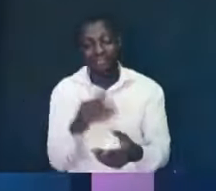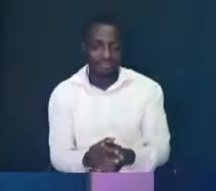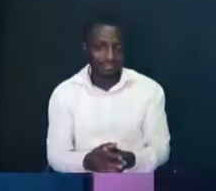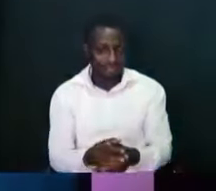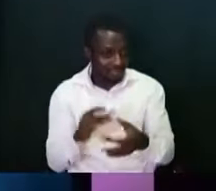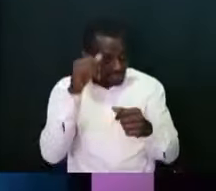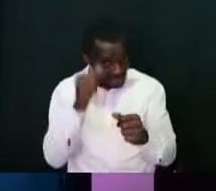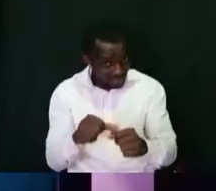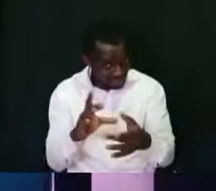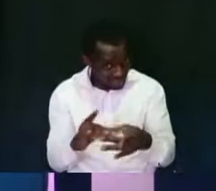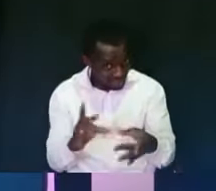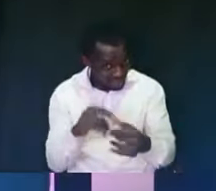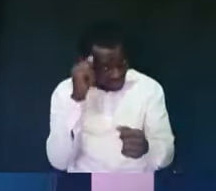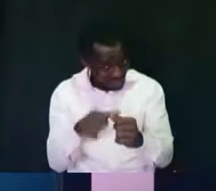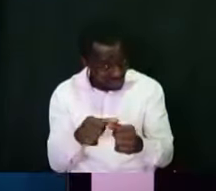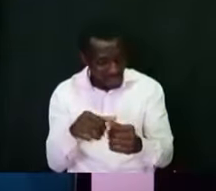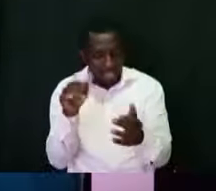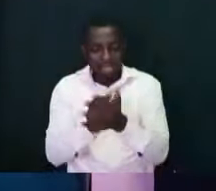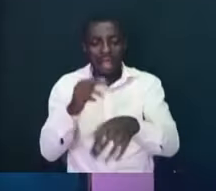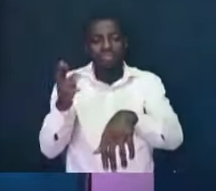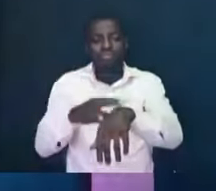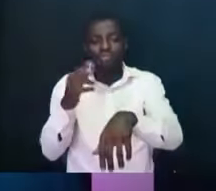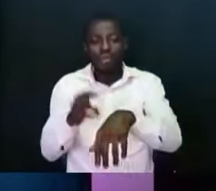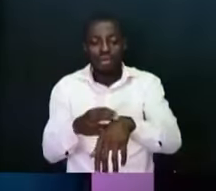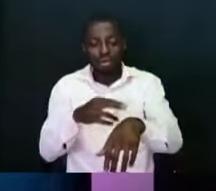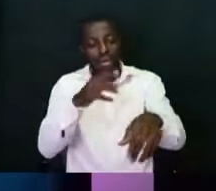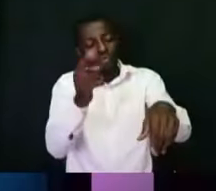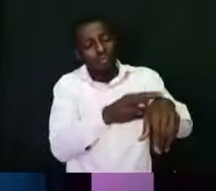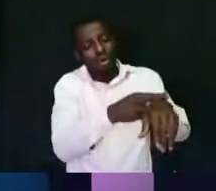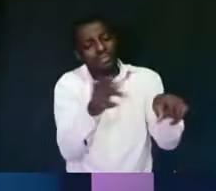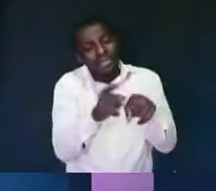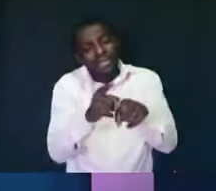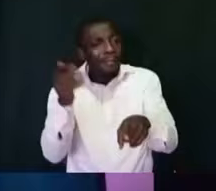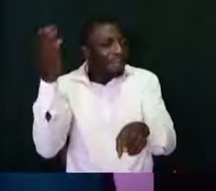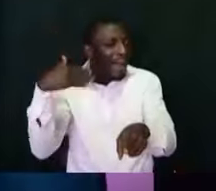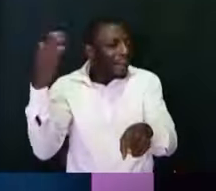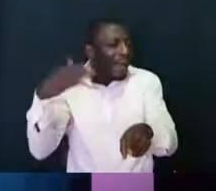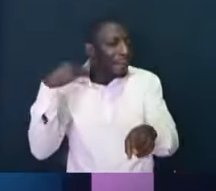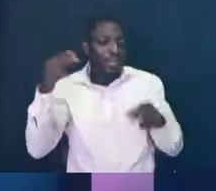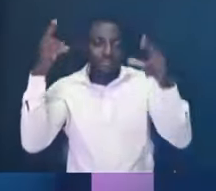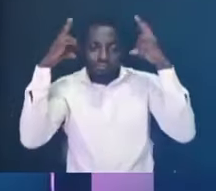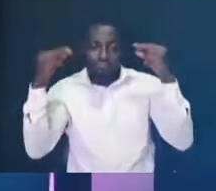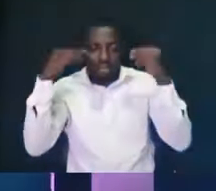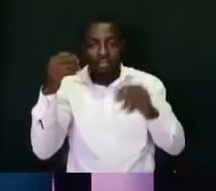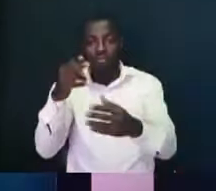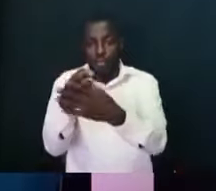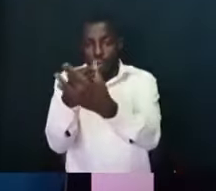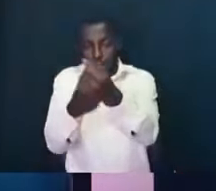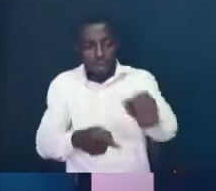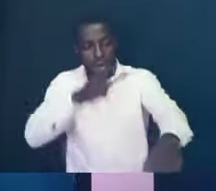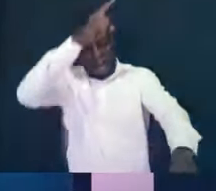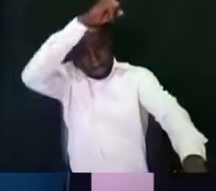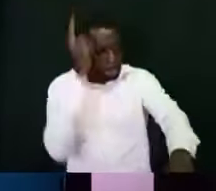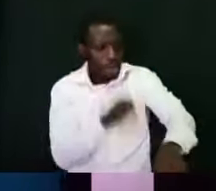It is a spiritual rock from which they drank from. And scripture says that this